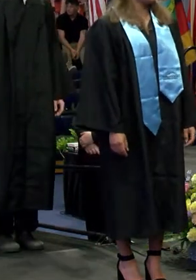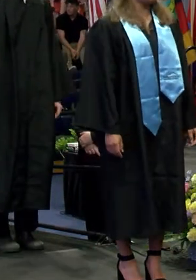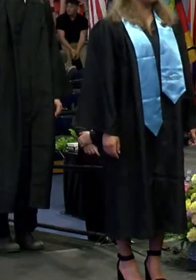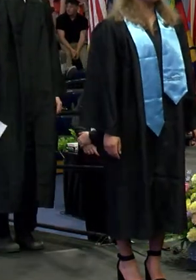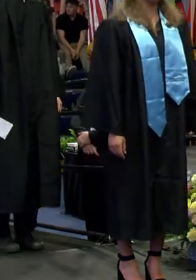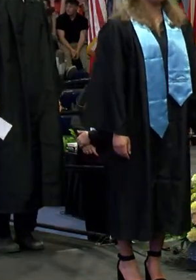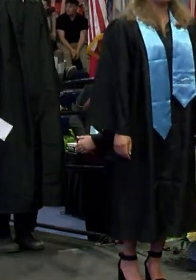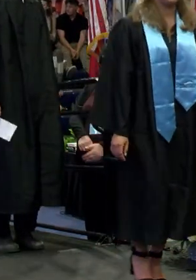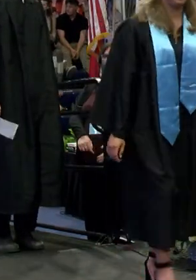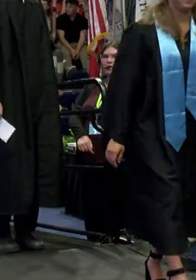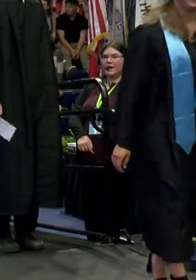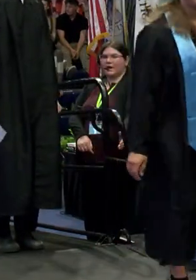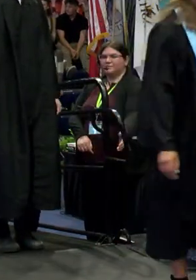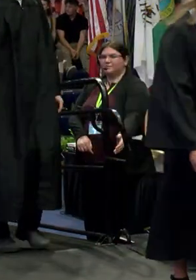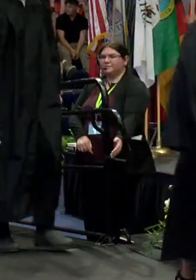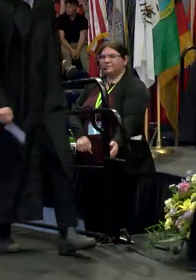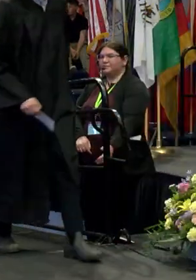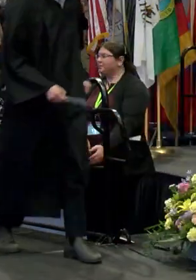Trinity Charles.